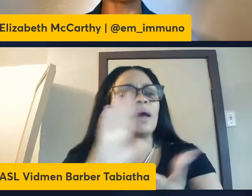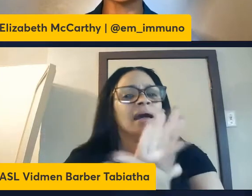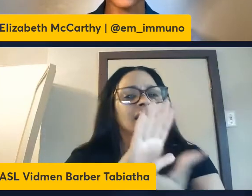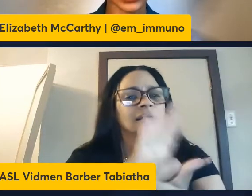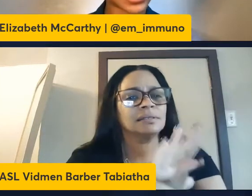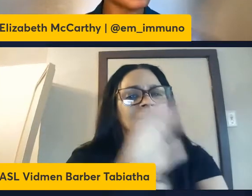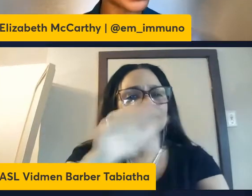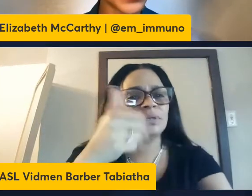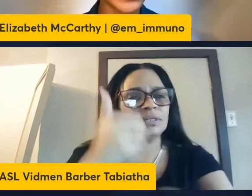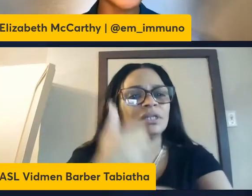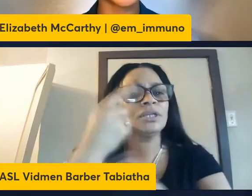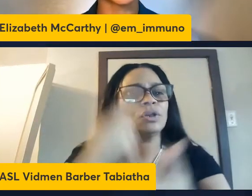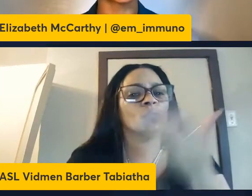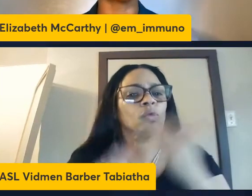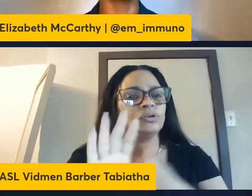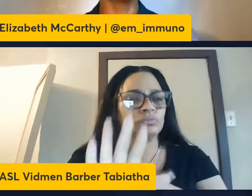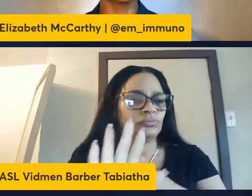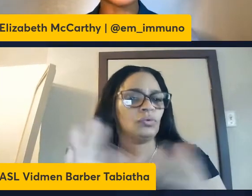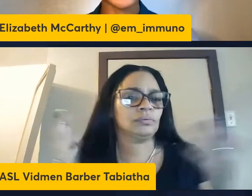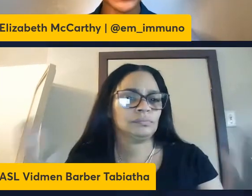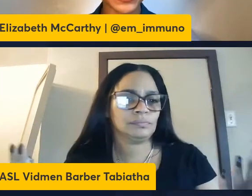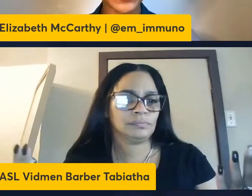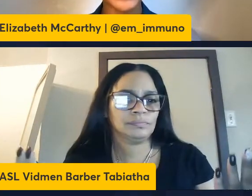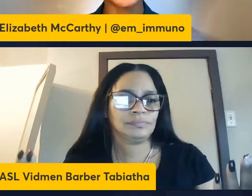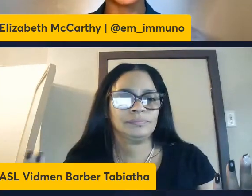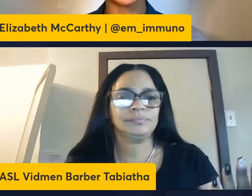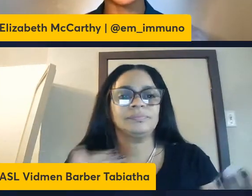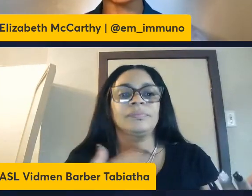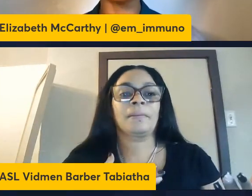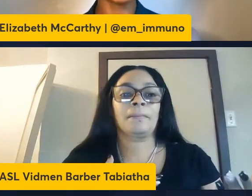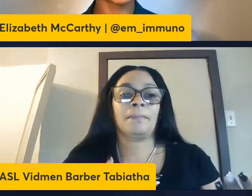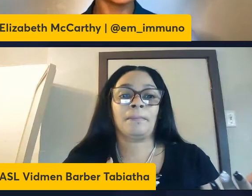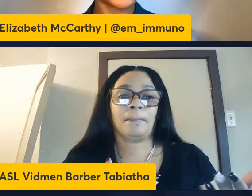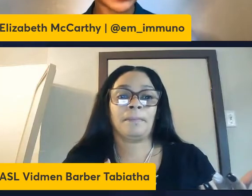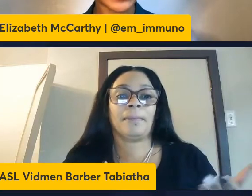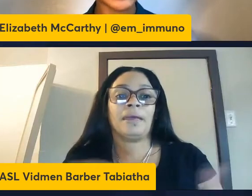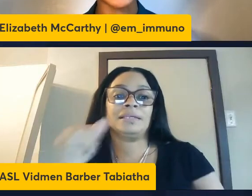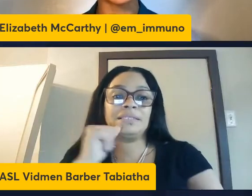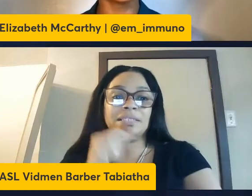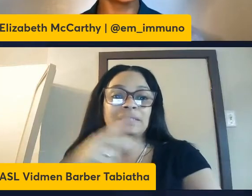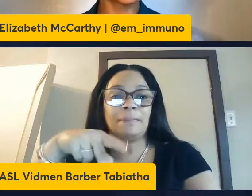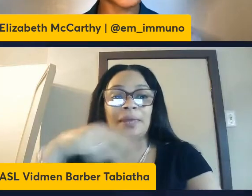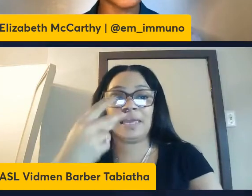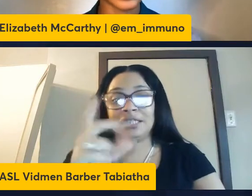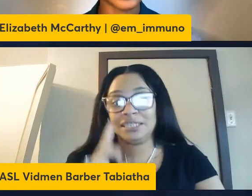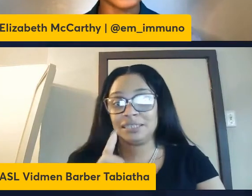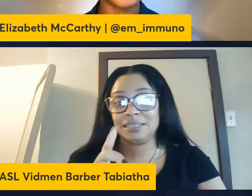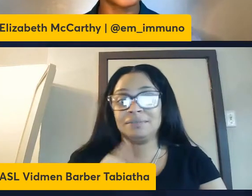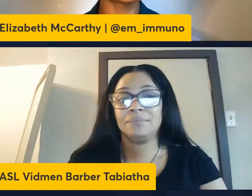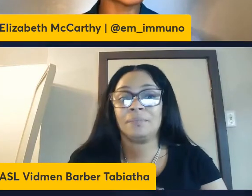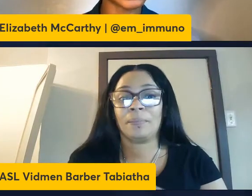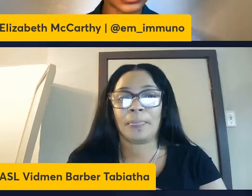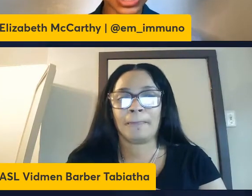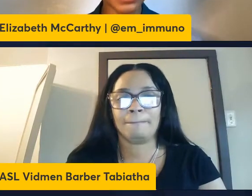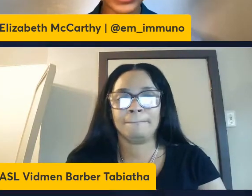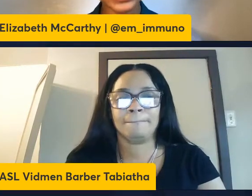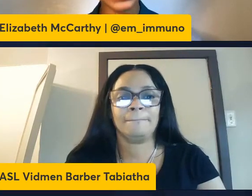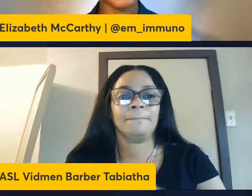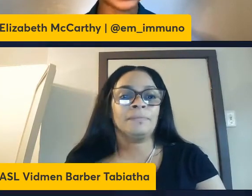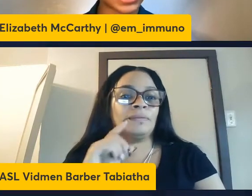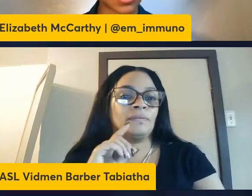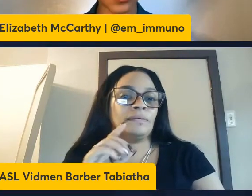like, what does your lab use? You know, so my sister in her PhD did sort of a super